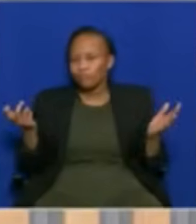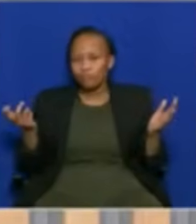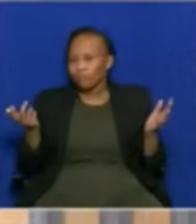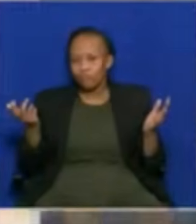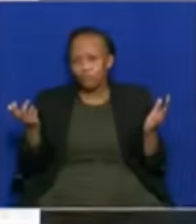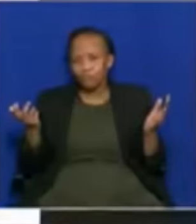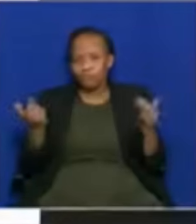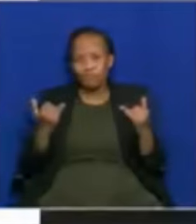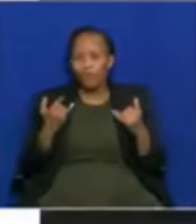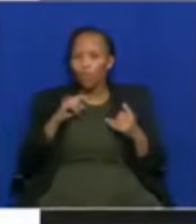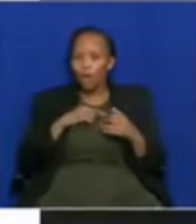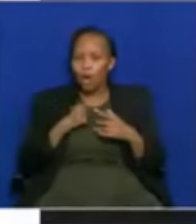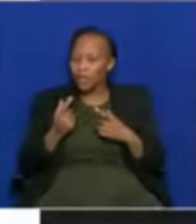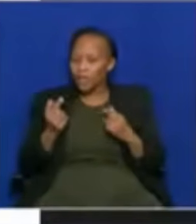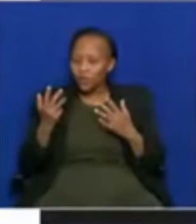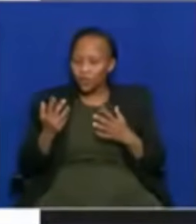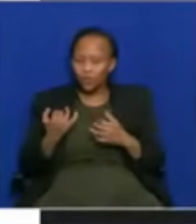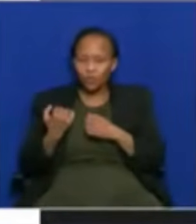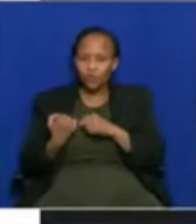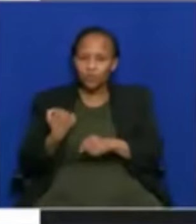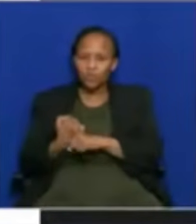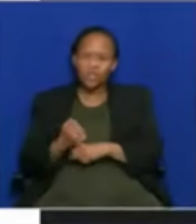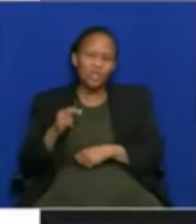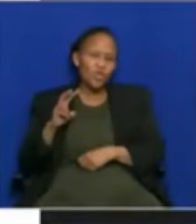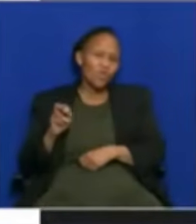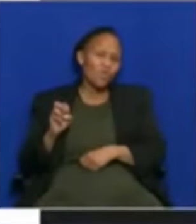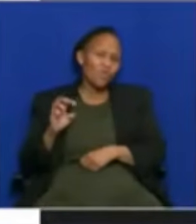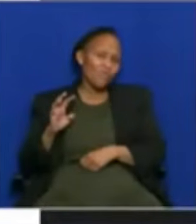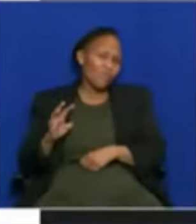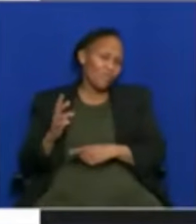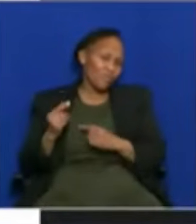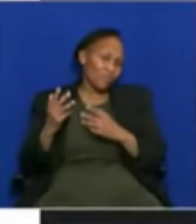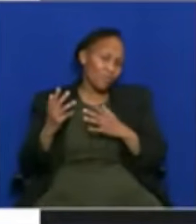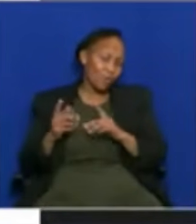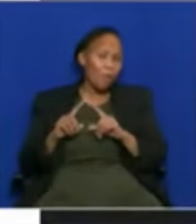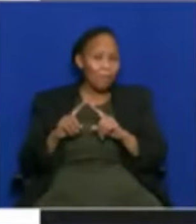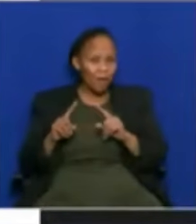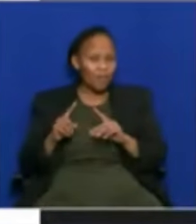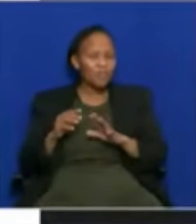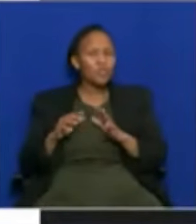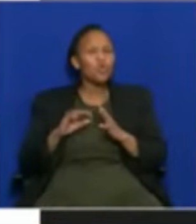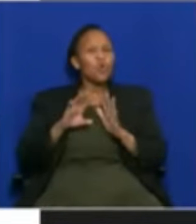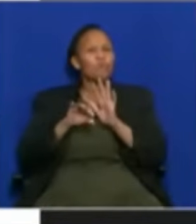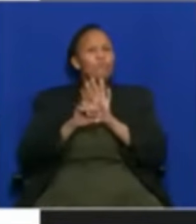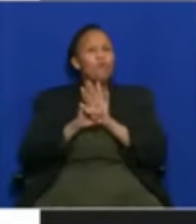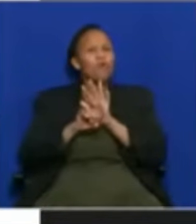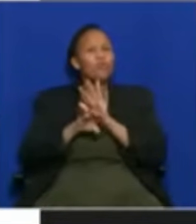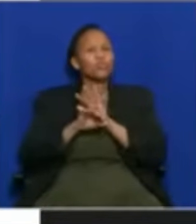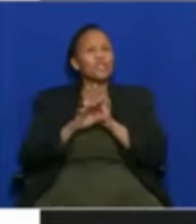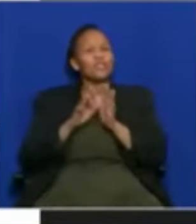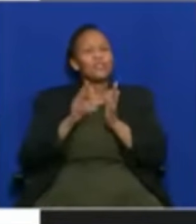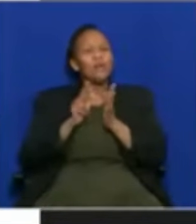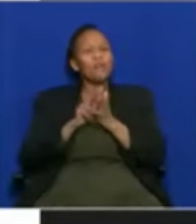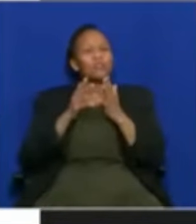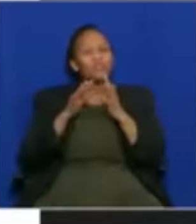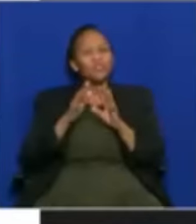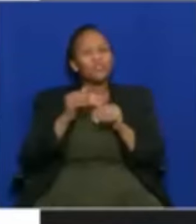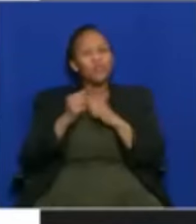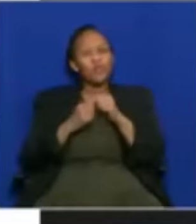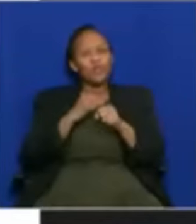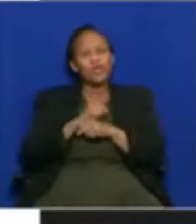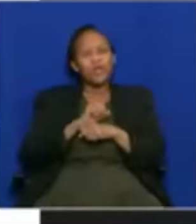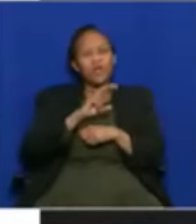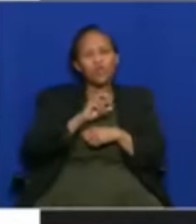2024, but even the approved posts in 2022, if you look at the date, April 2022, on page 470,